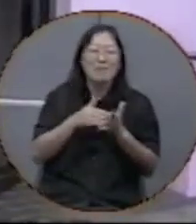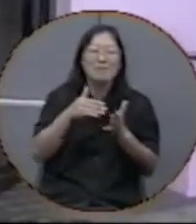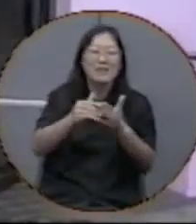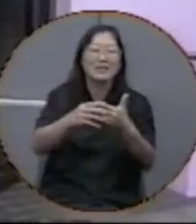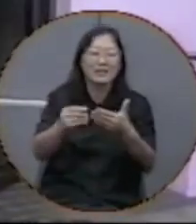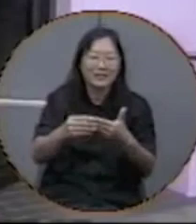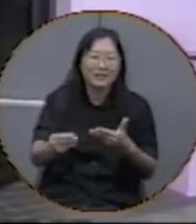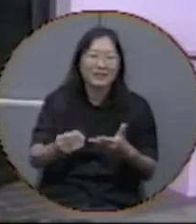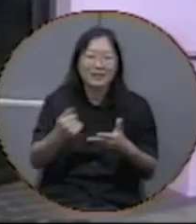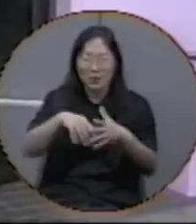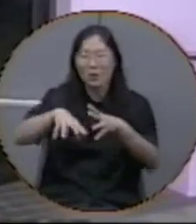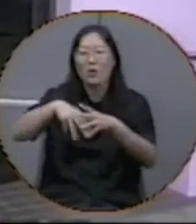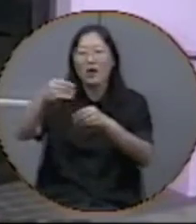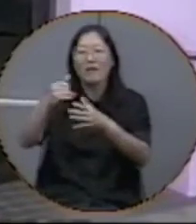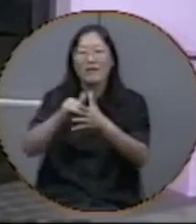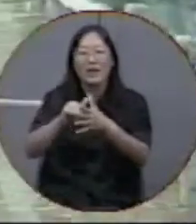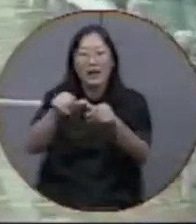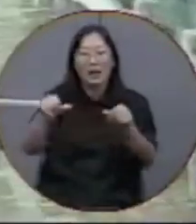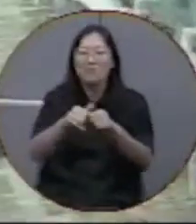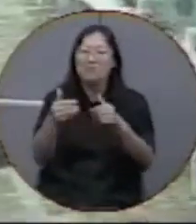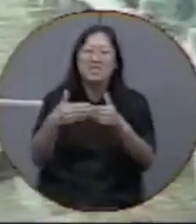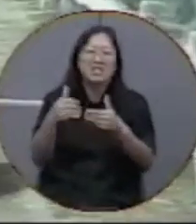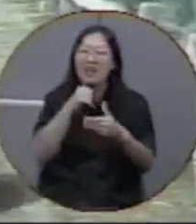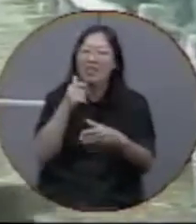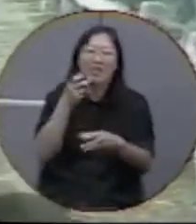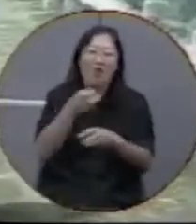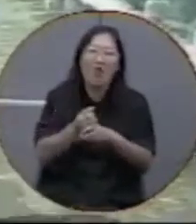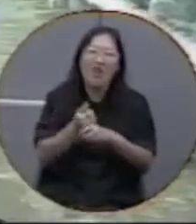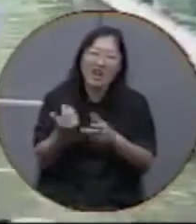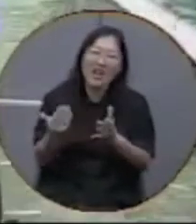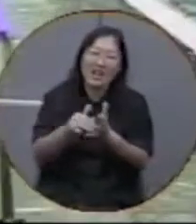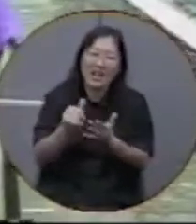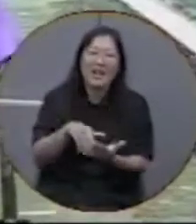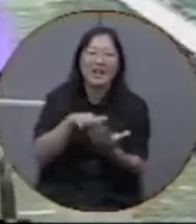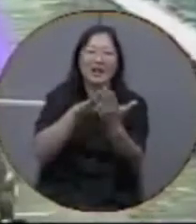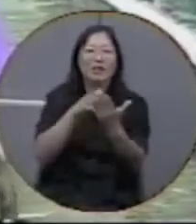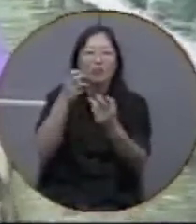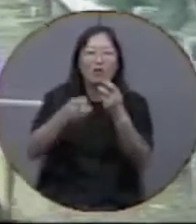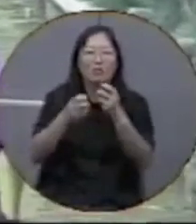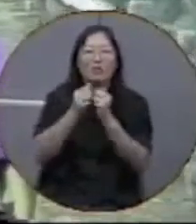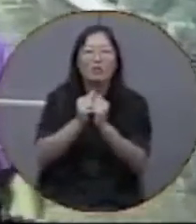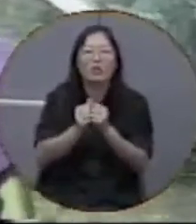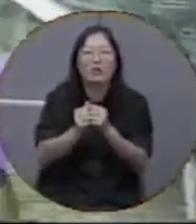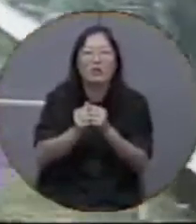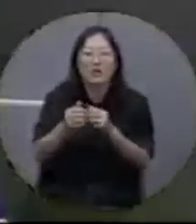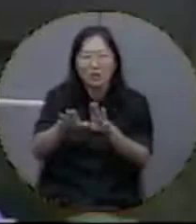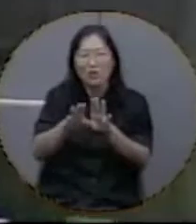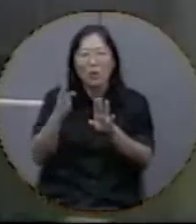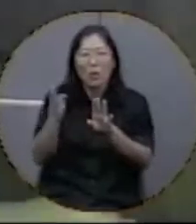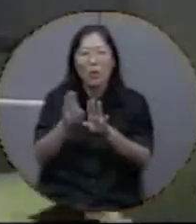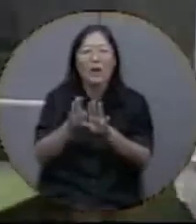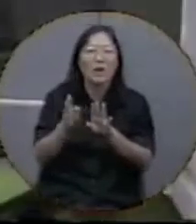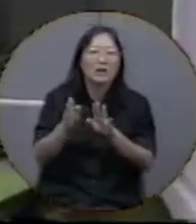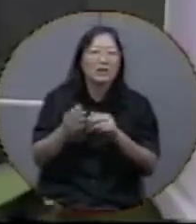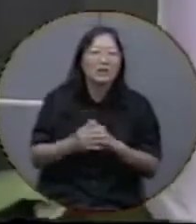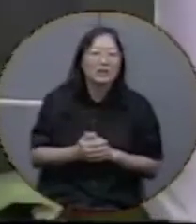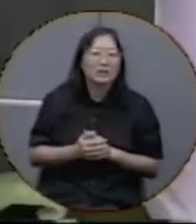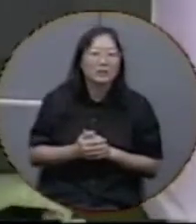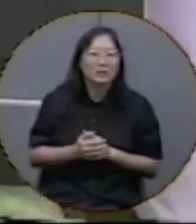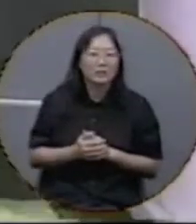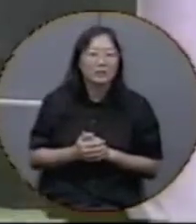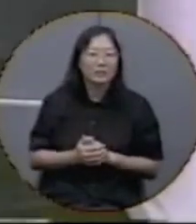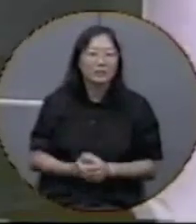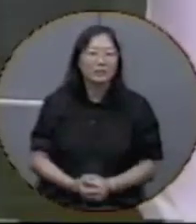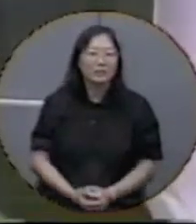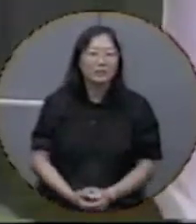Going out in this area is pretty easy. It wasn't that hard. Again, I encountered some problems with doorways.